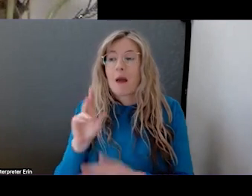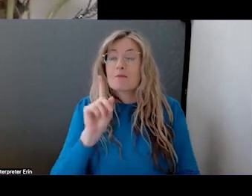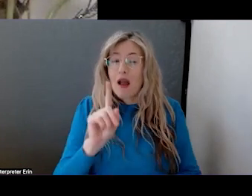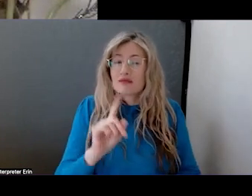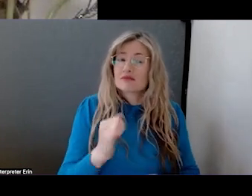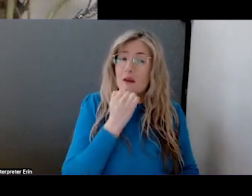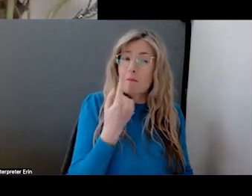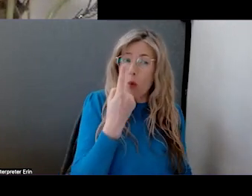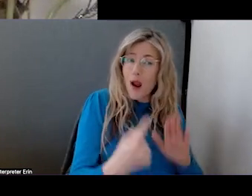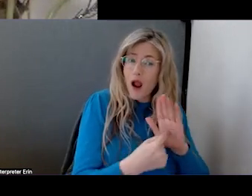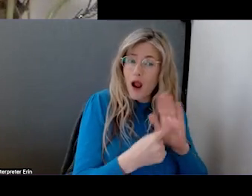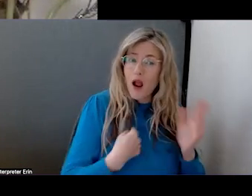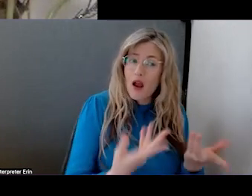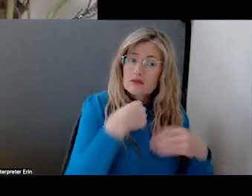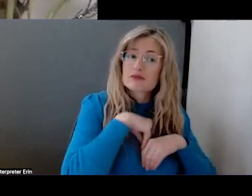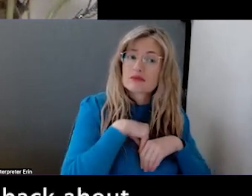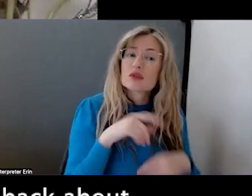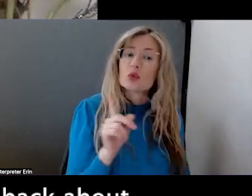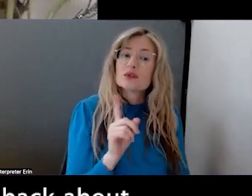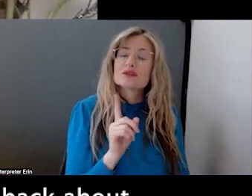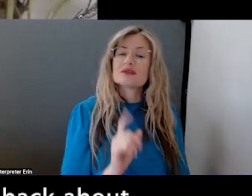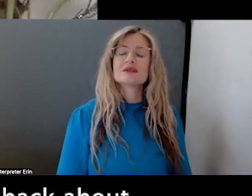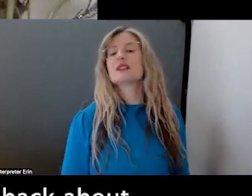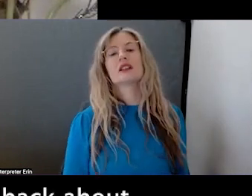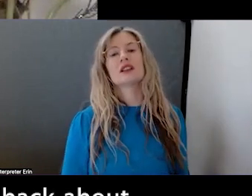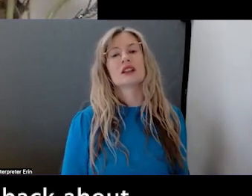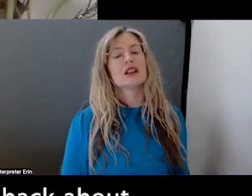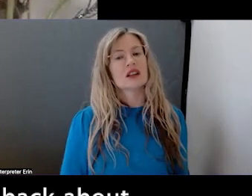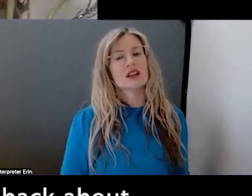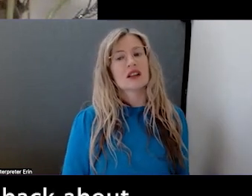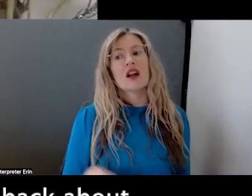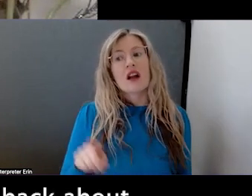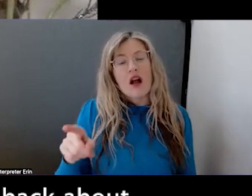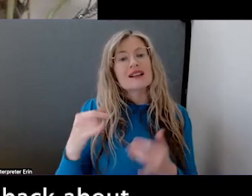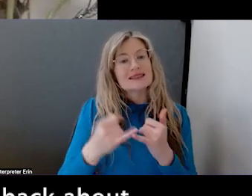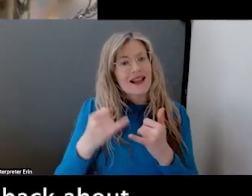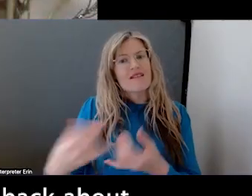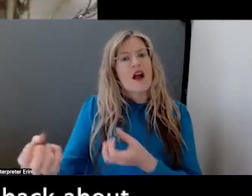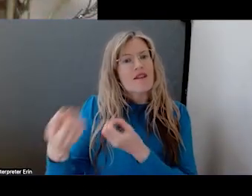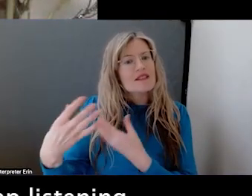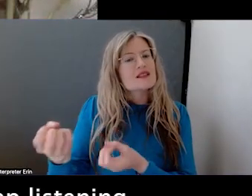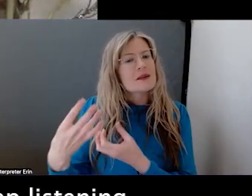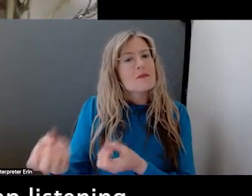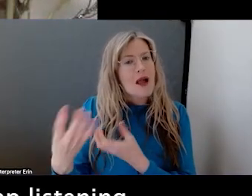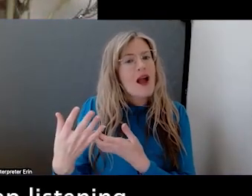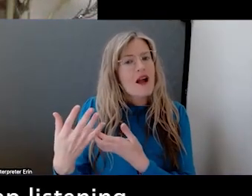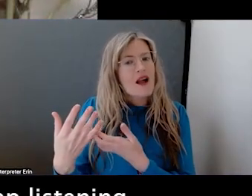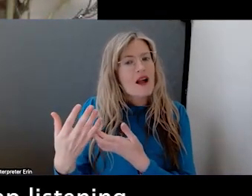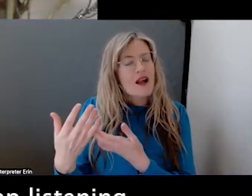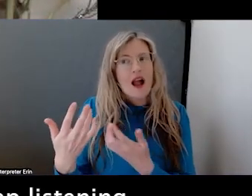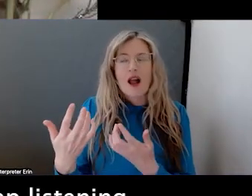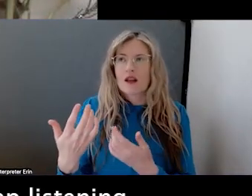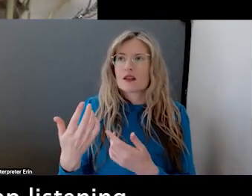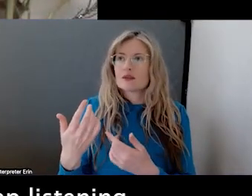about really trusting. She gave me some really great feedback about how calm I made her feel